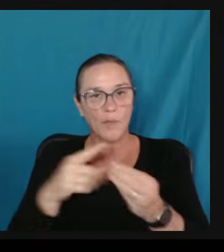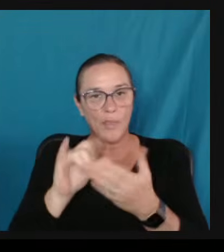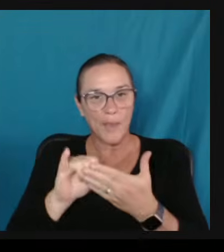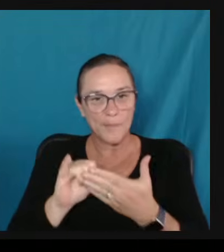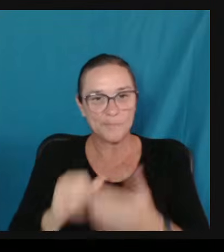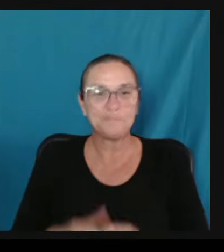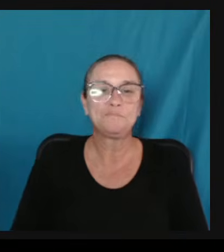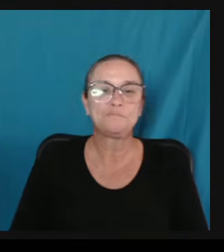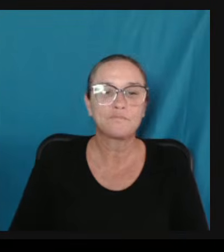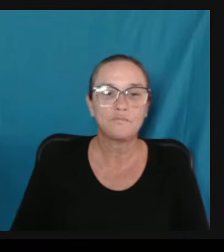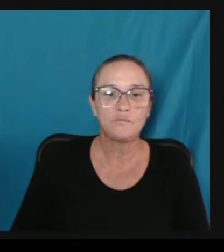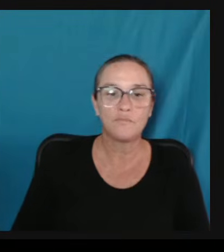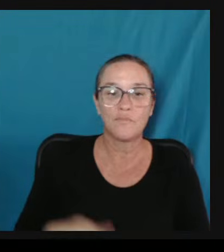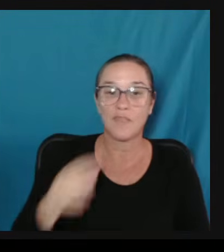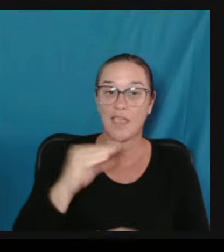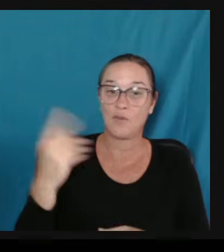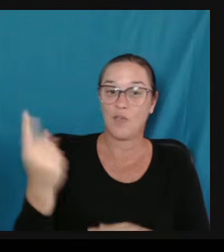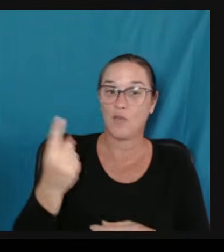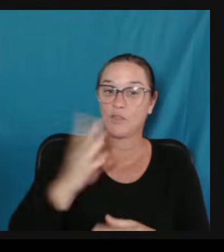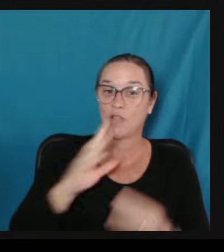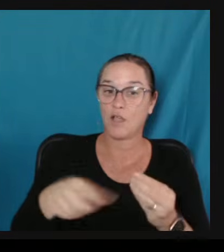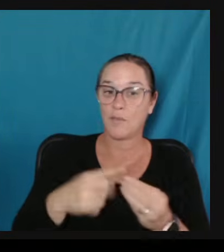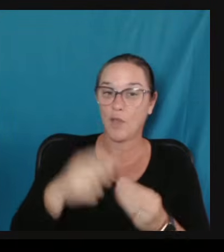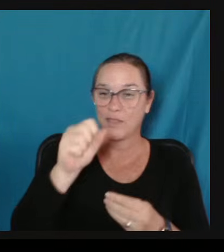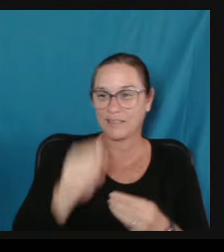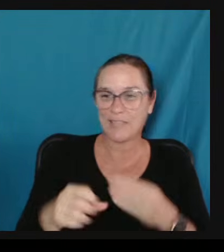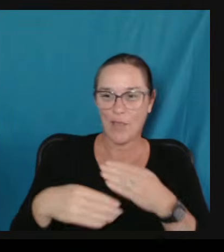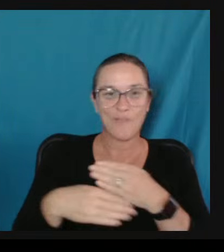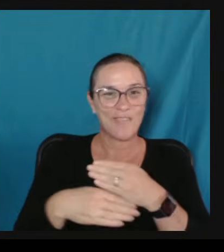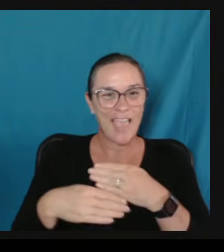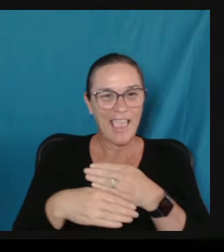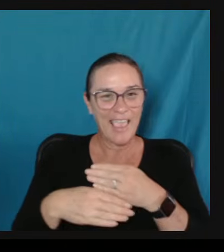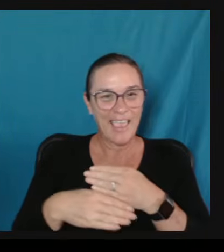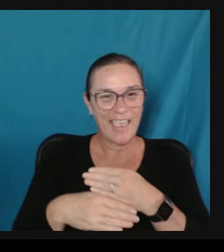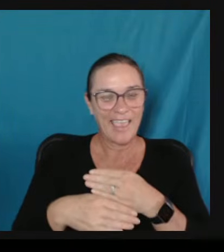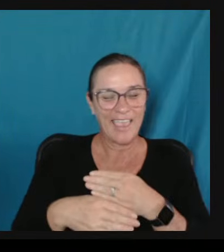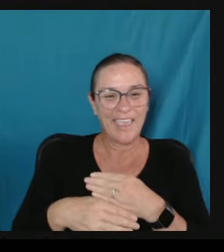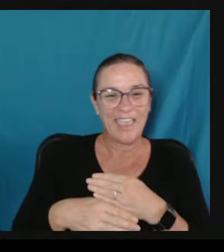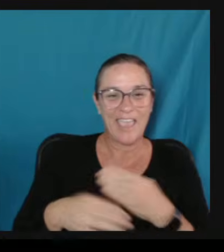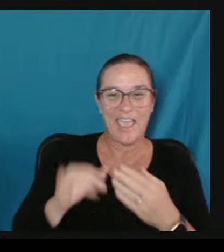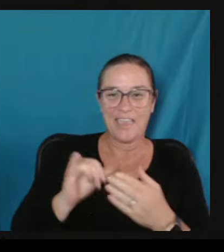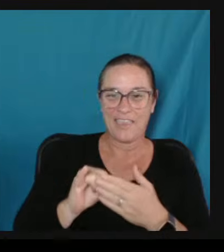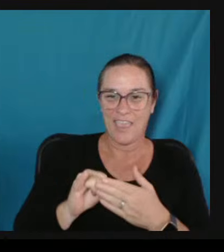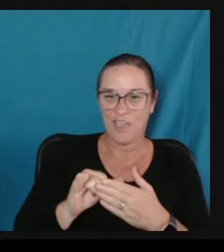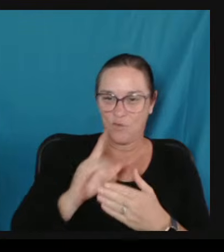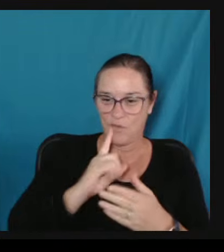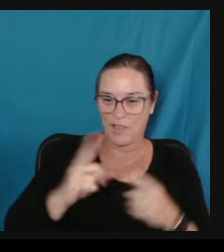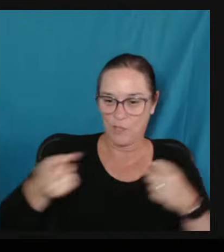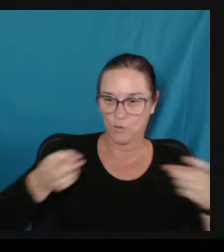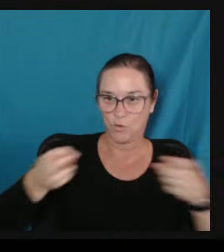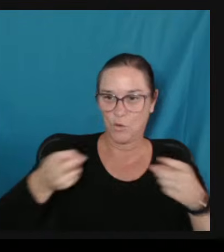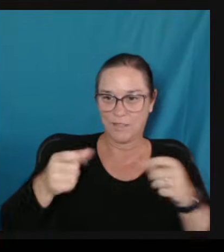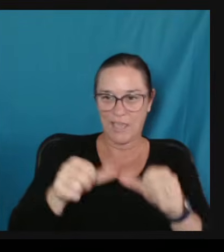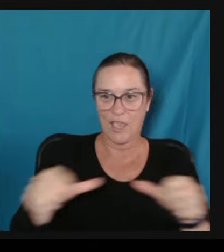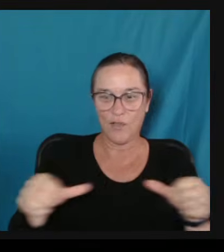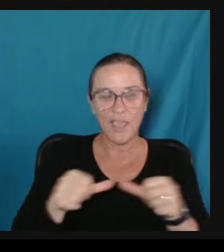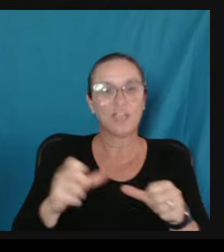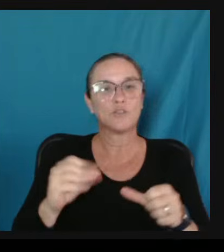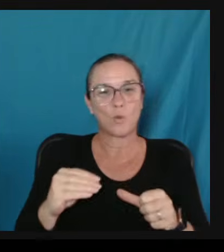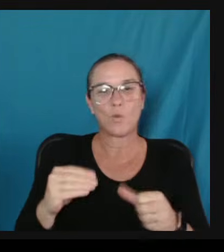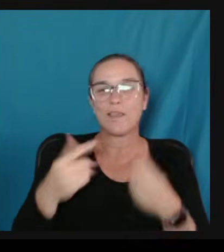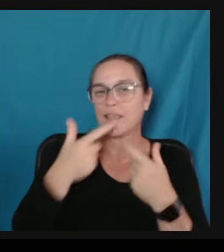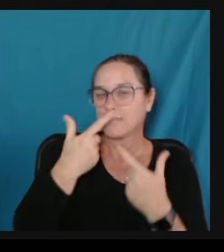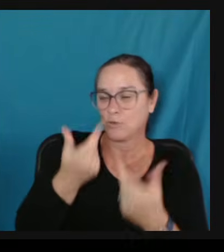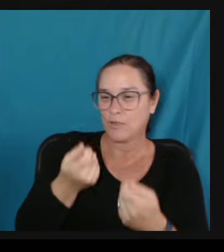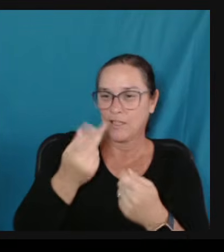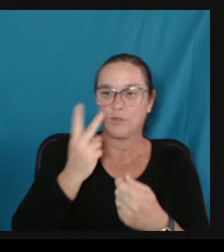about the South Flank sort of driving the car, and it's interesting to see the development of